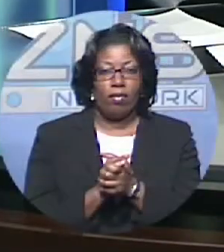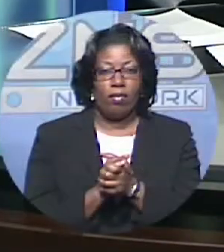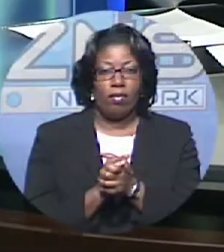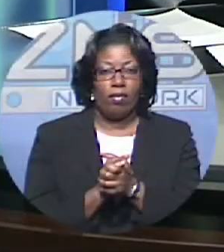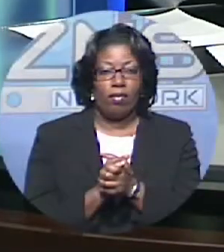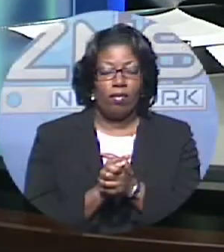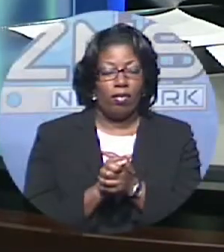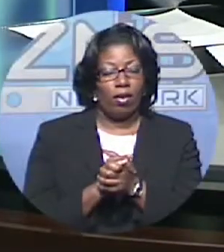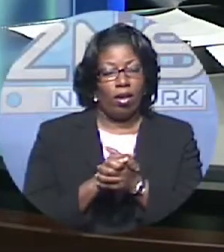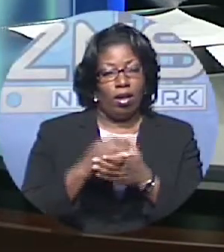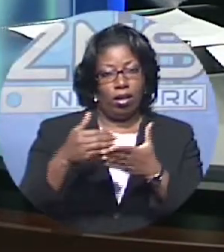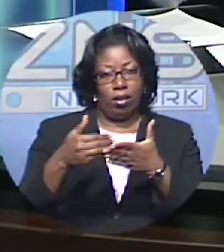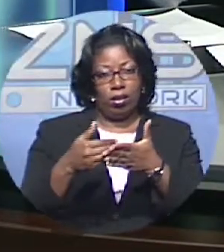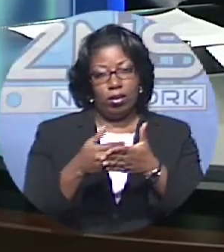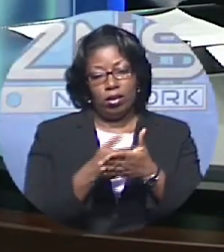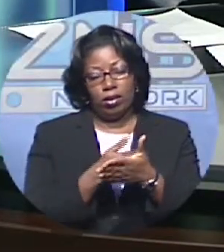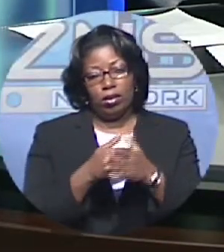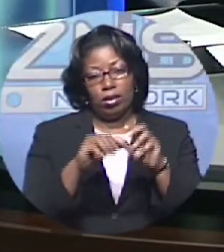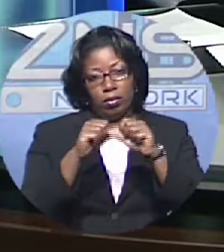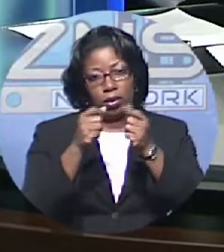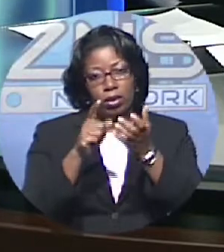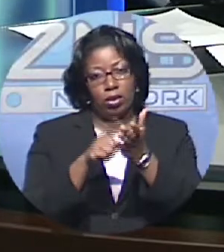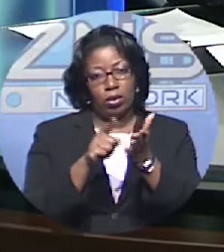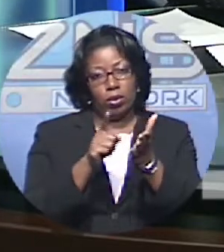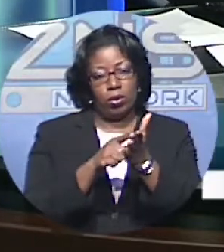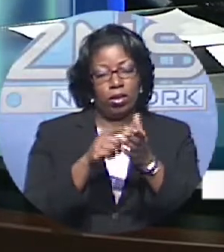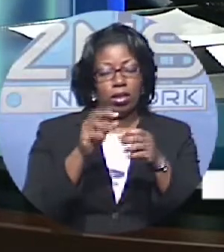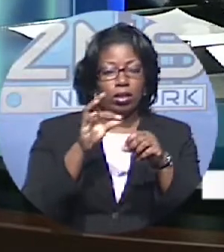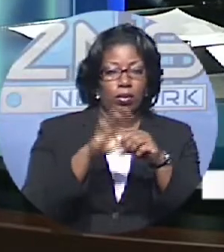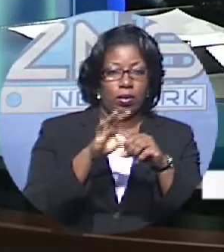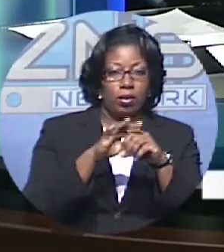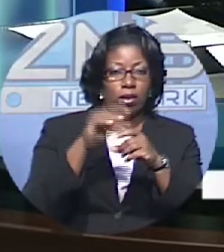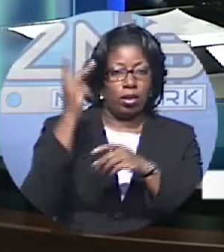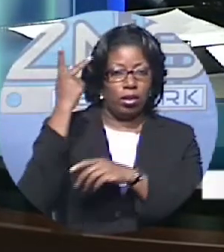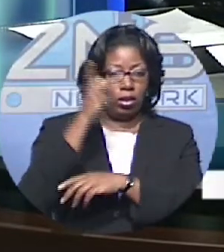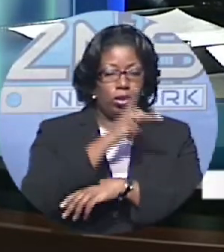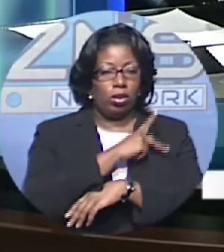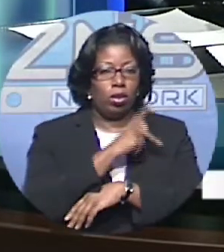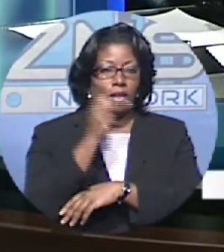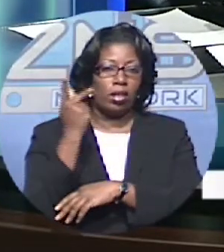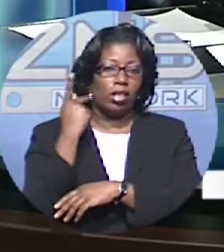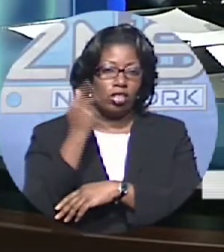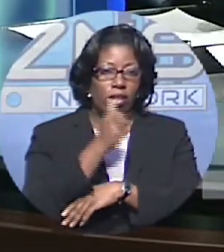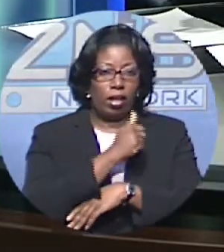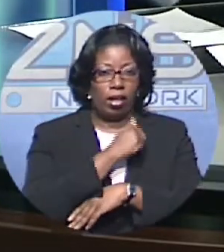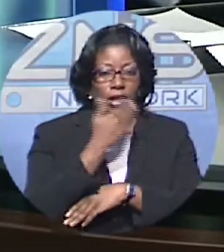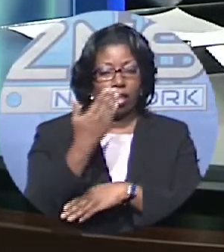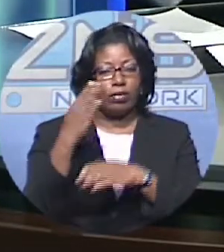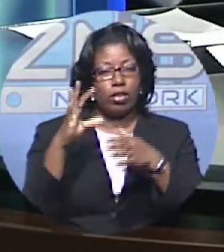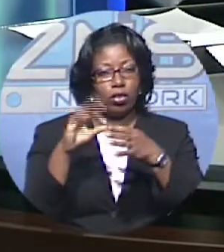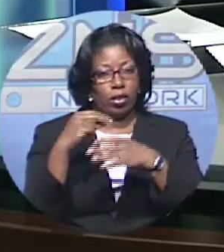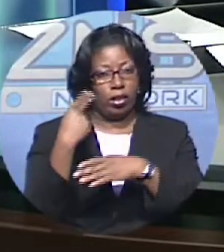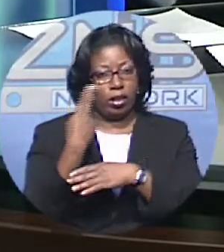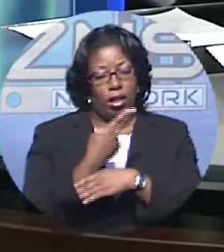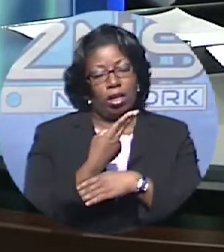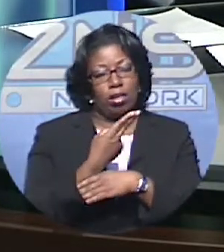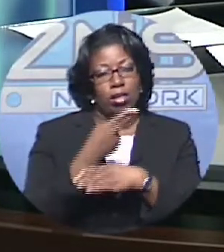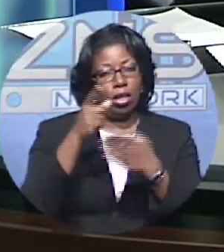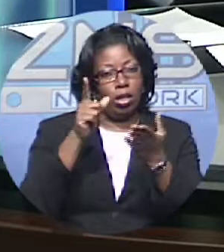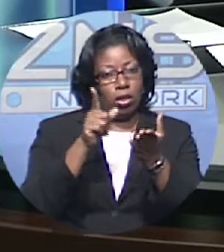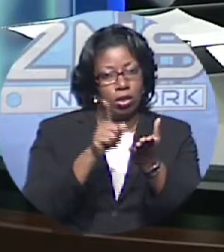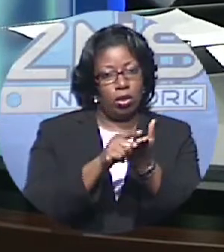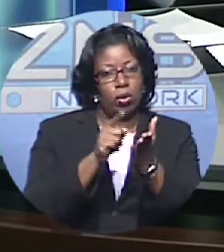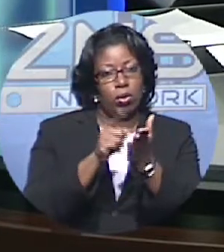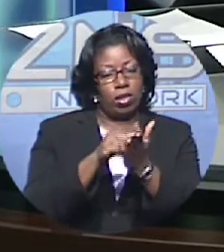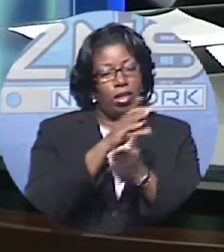A late-breaking twist in the referendum saga. Good evening, everyone. I'm Candino Knowles. I'm Keishel Adderley. Thanks for joining us. Late-breaking news from